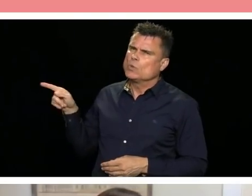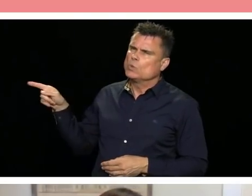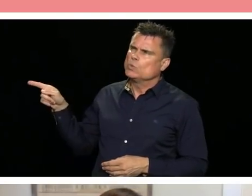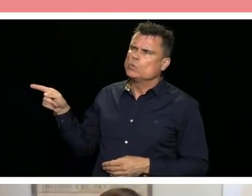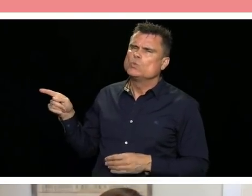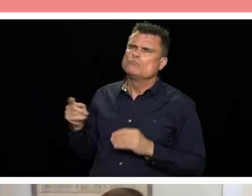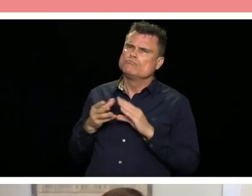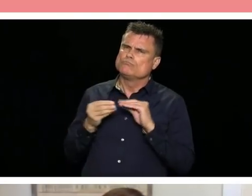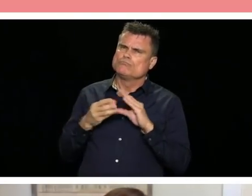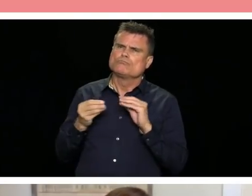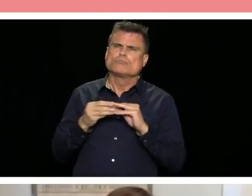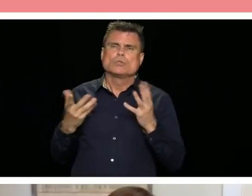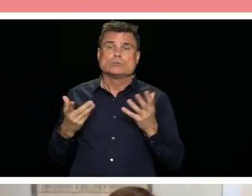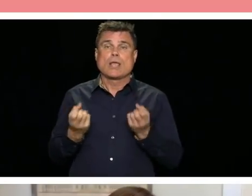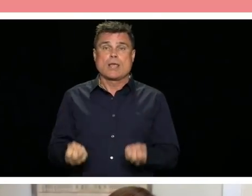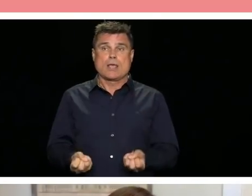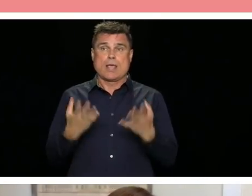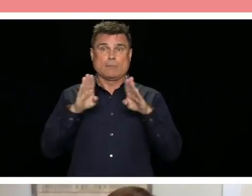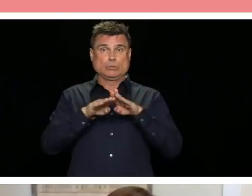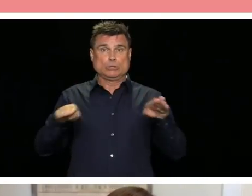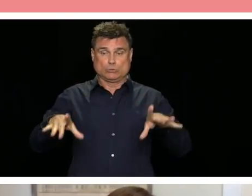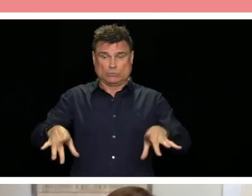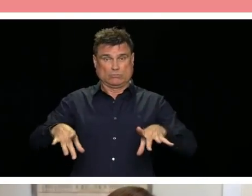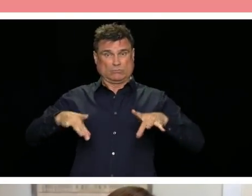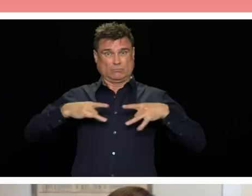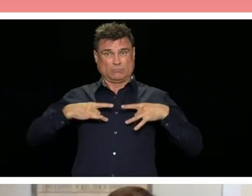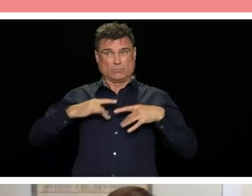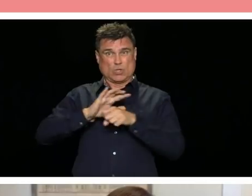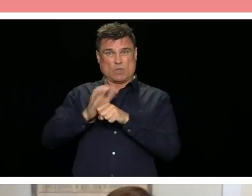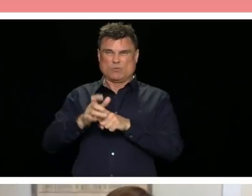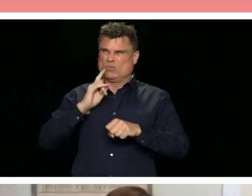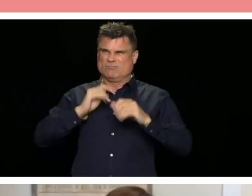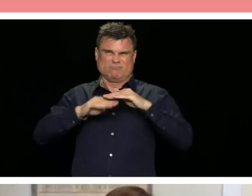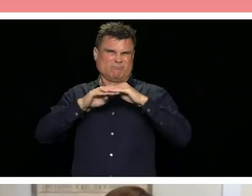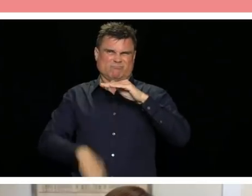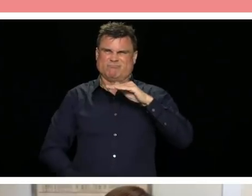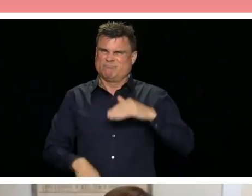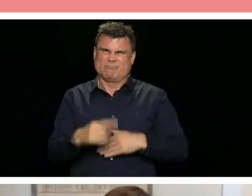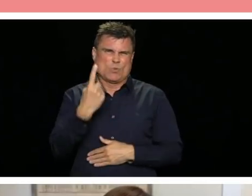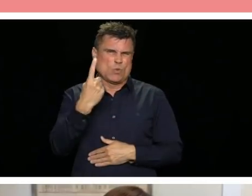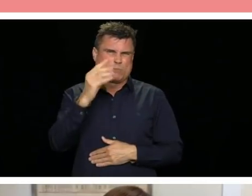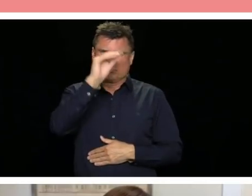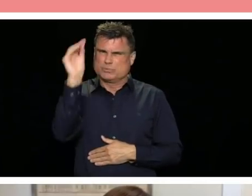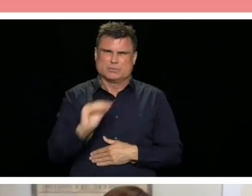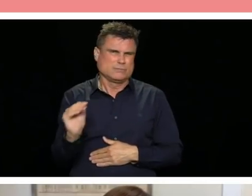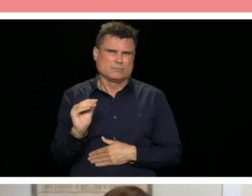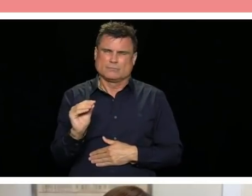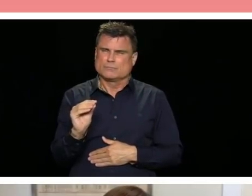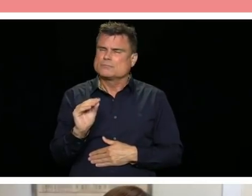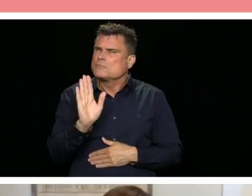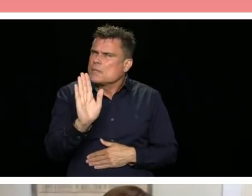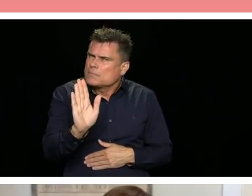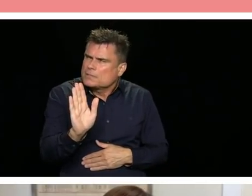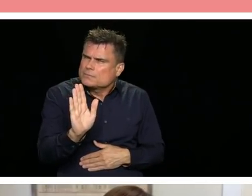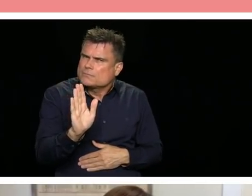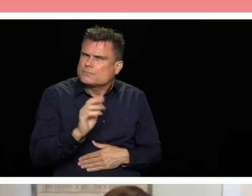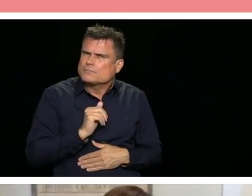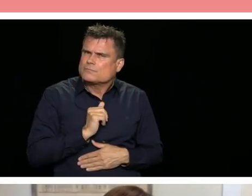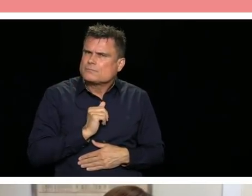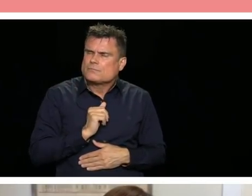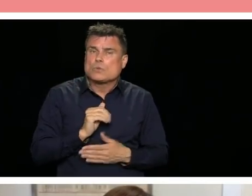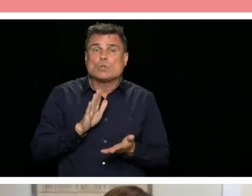However, schools and many daycares closed for the last 10 weeks, so there wouldn't be much possibility for spreading between